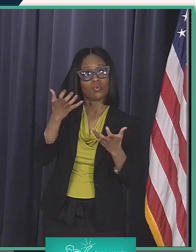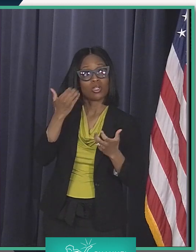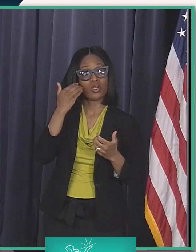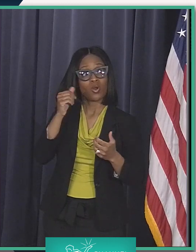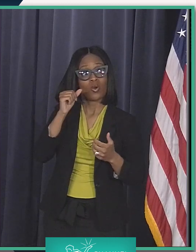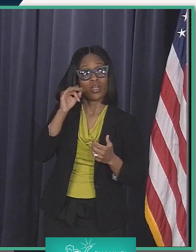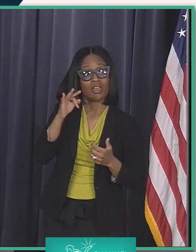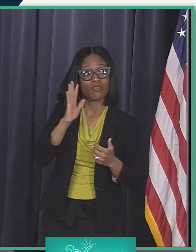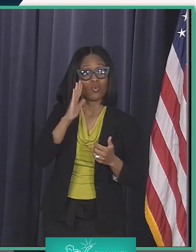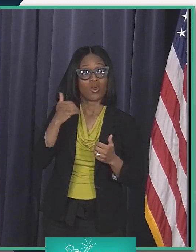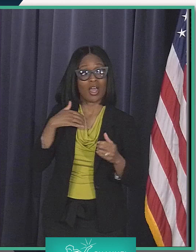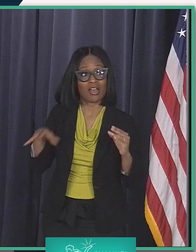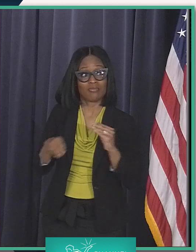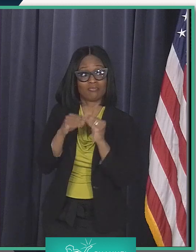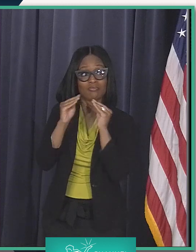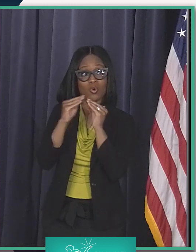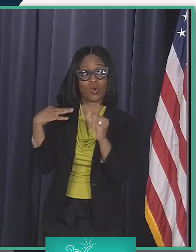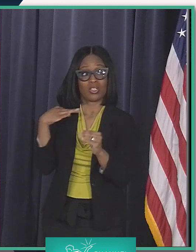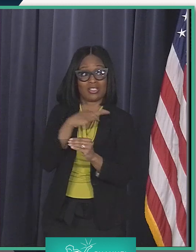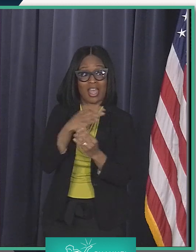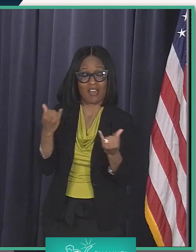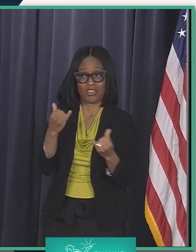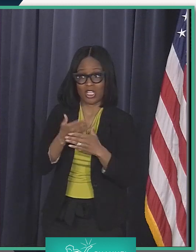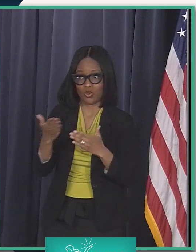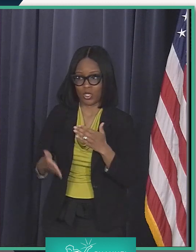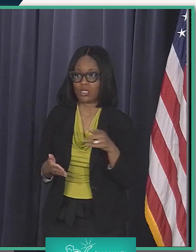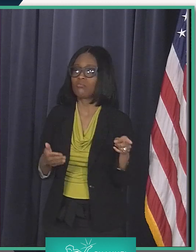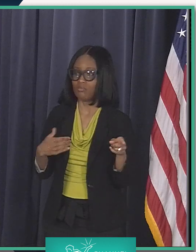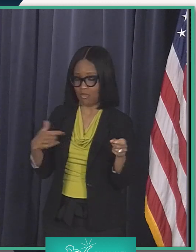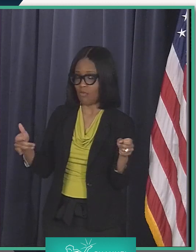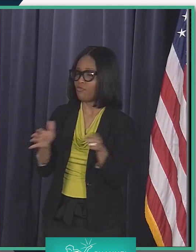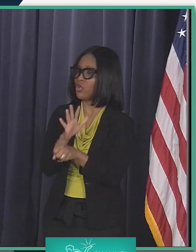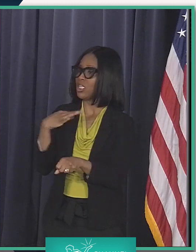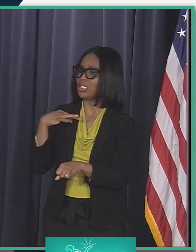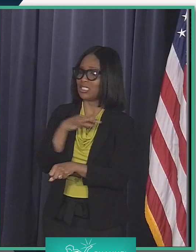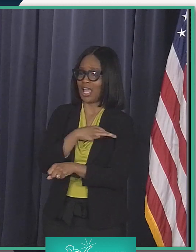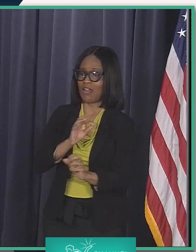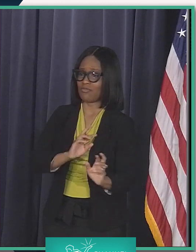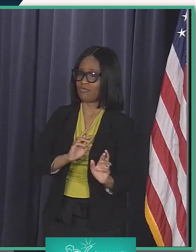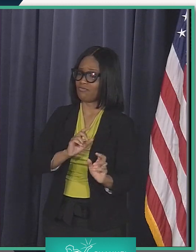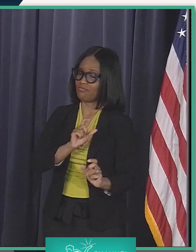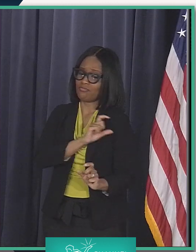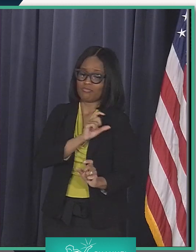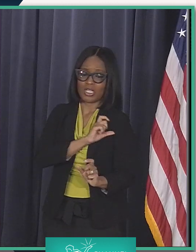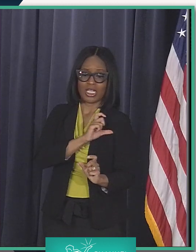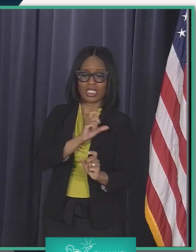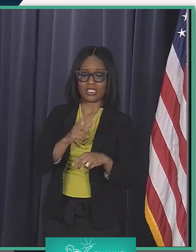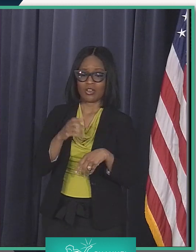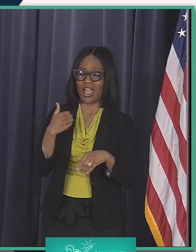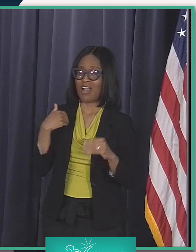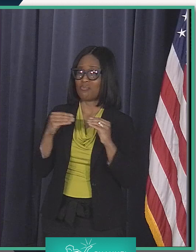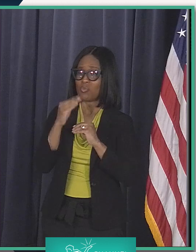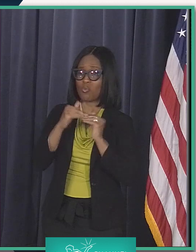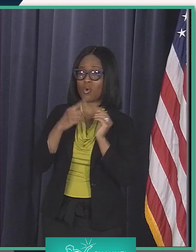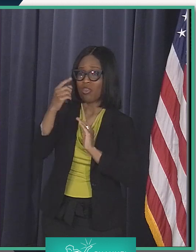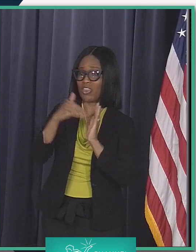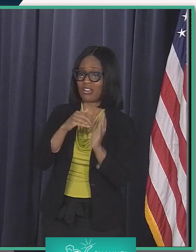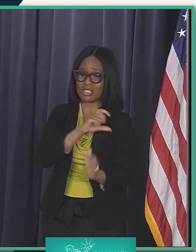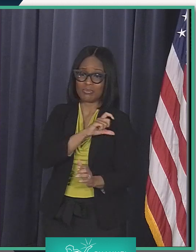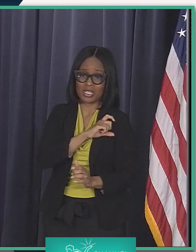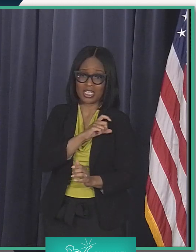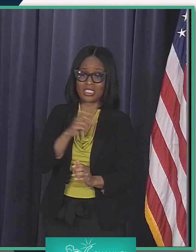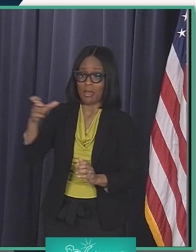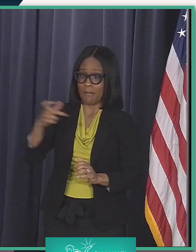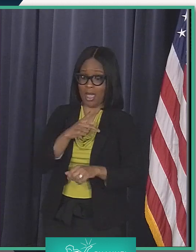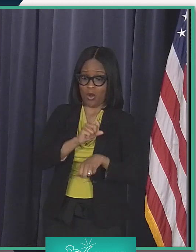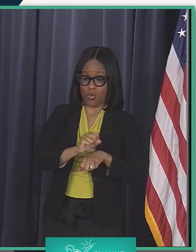going to have additional staffing out this weekend. We are fully staffed at the police department, so we've had more than 1,000 officers return to work. At